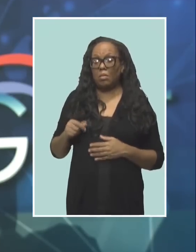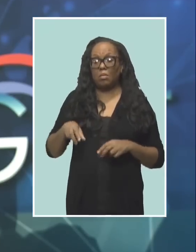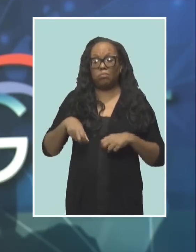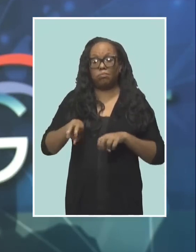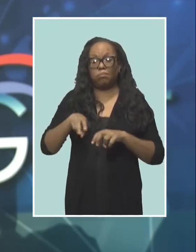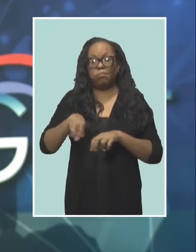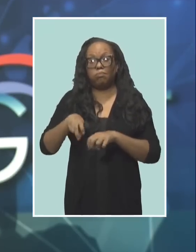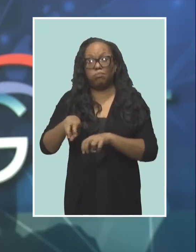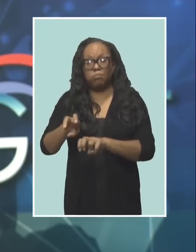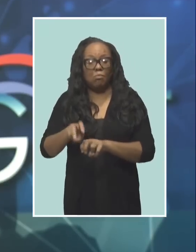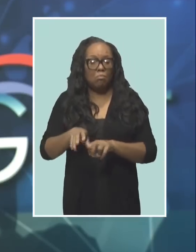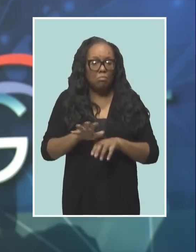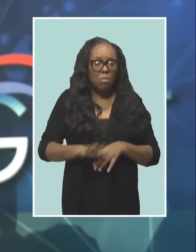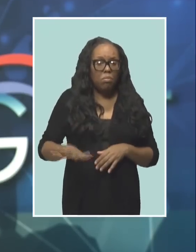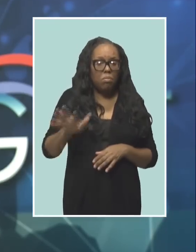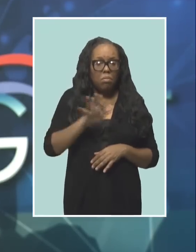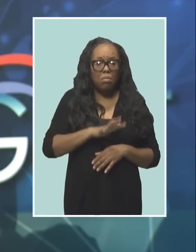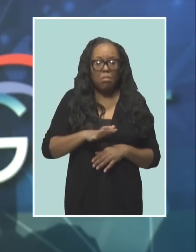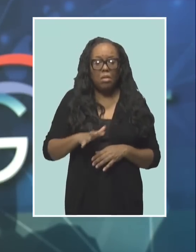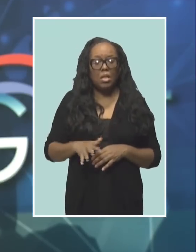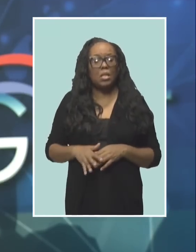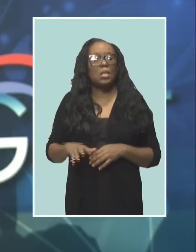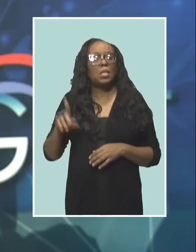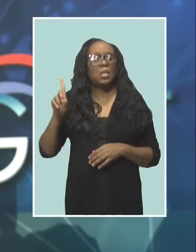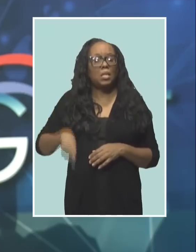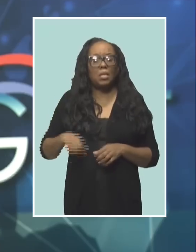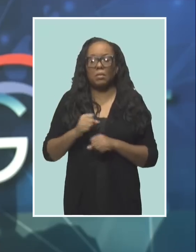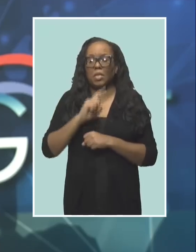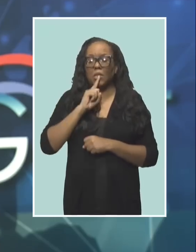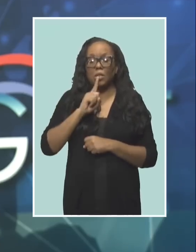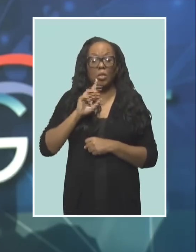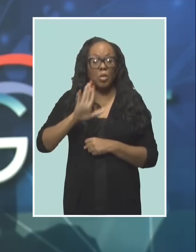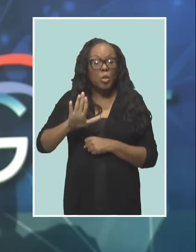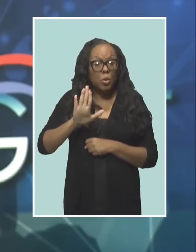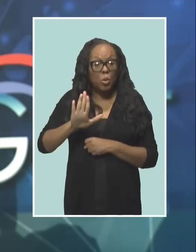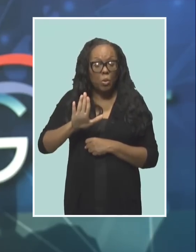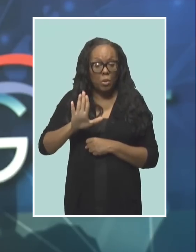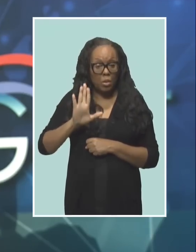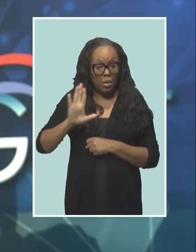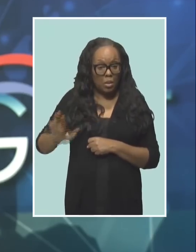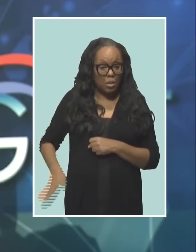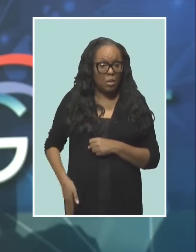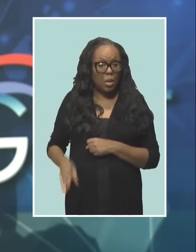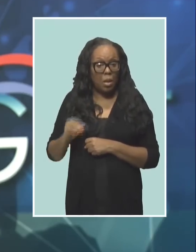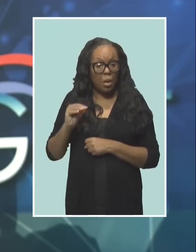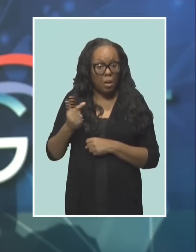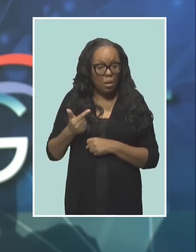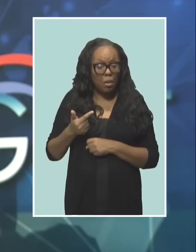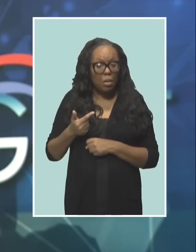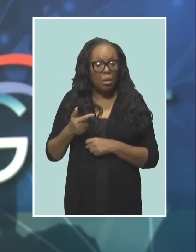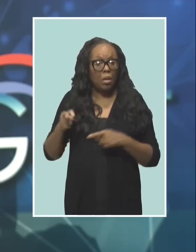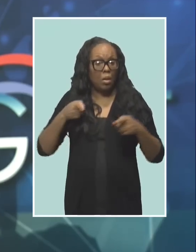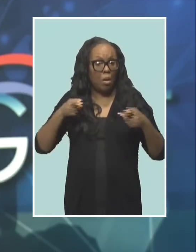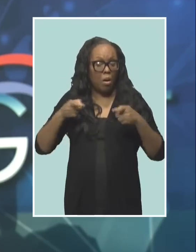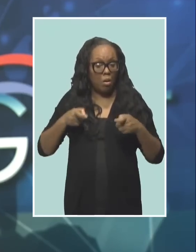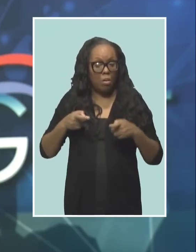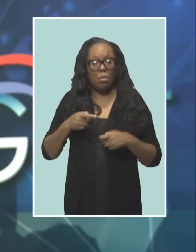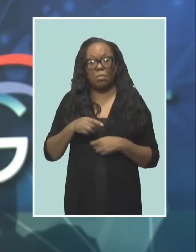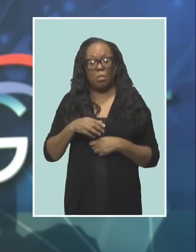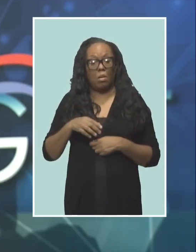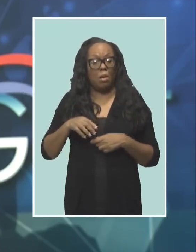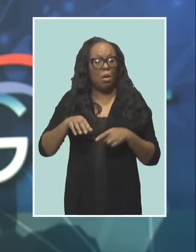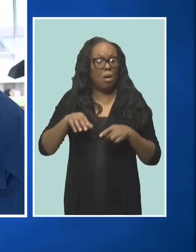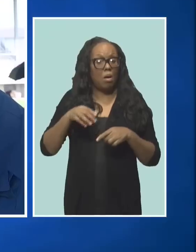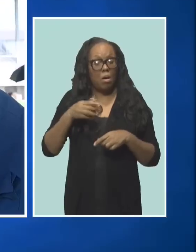increase, Barbadians are being encouraged to neuter their dogs. The advice from the Animal Control Center in the Ministry of Health and Wellness.